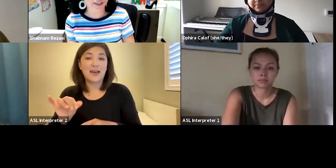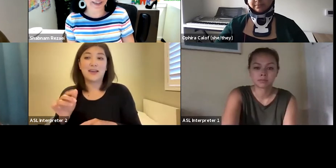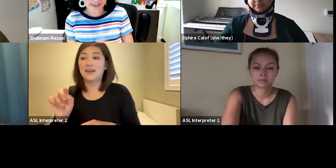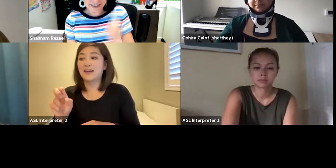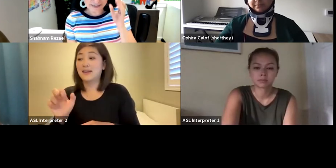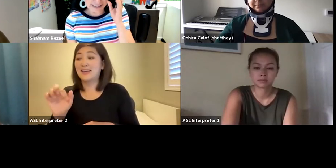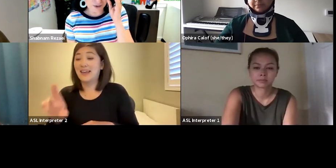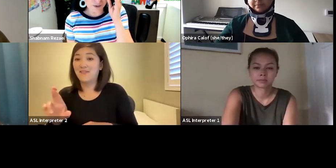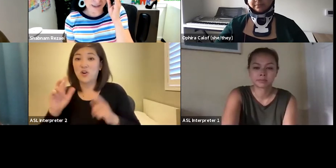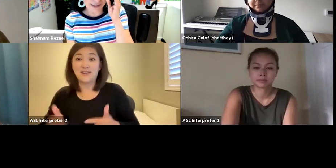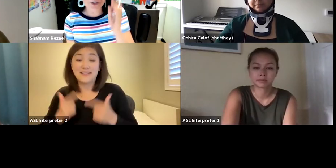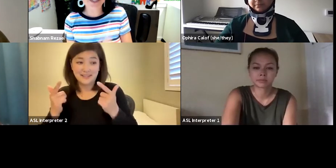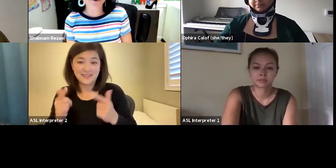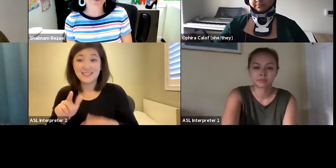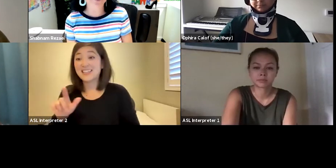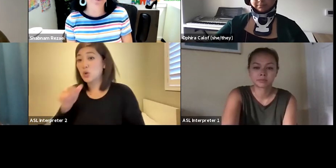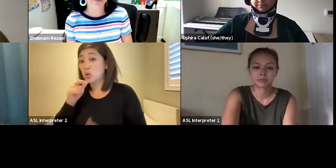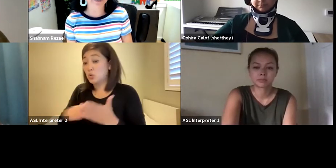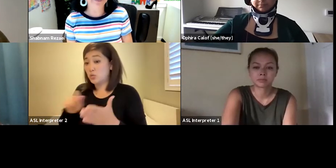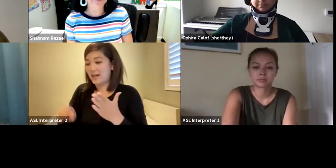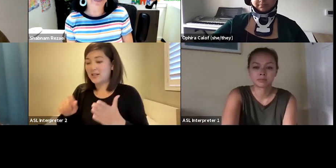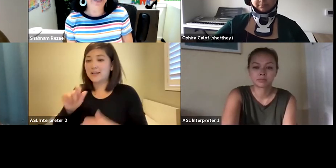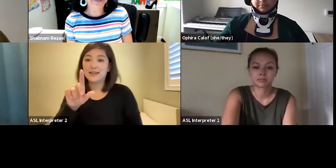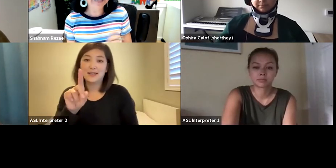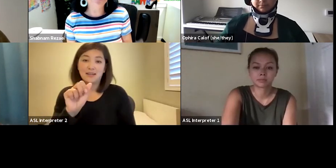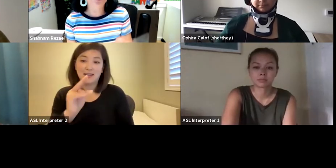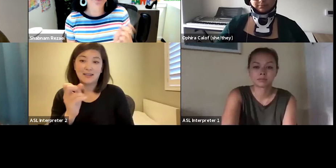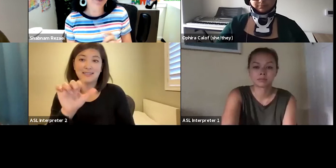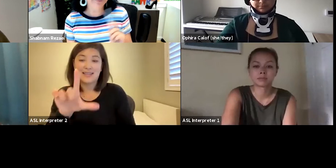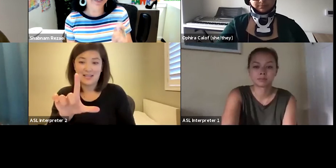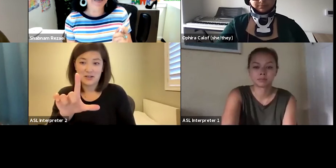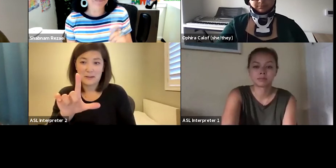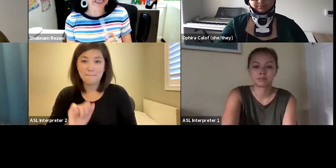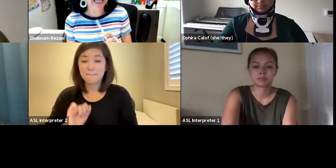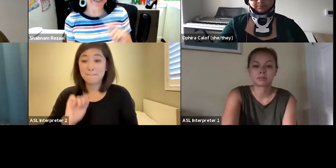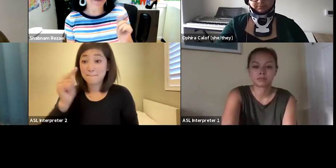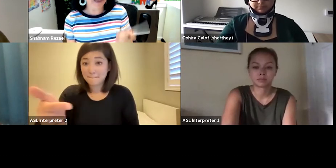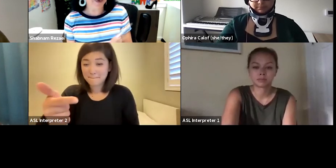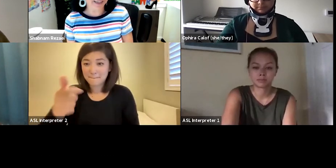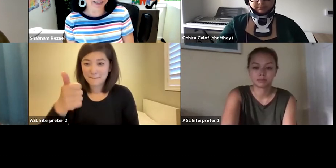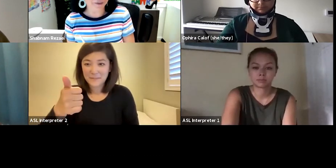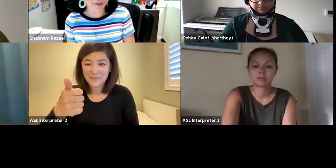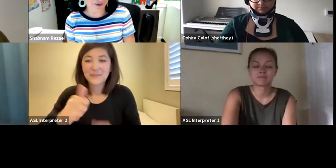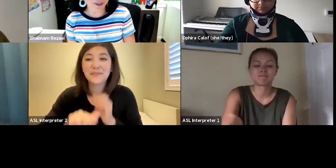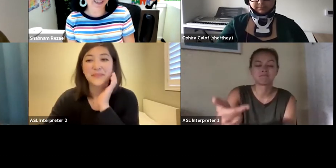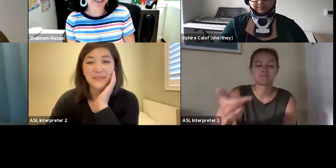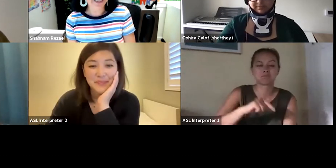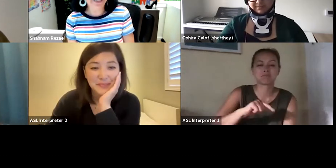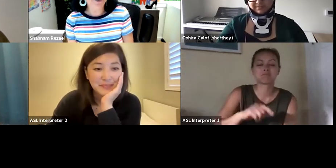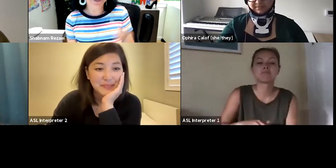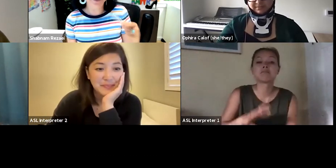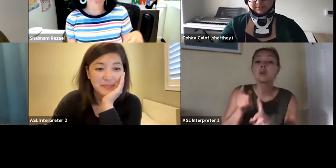creator of the series. Daniel initially wrote the story. And in that story, the prince and the knight meet and they get married at the end of the